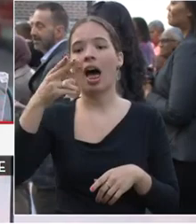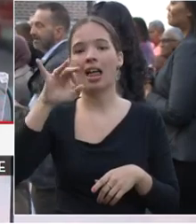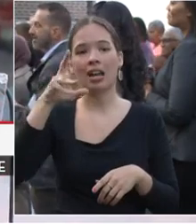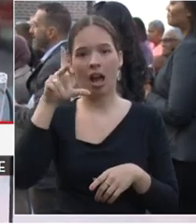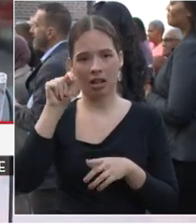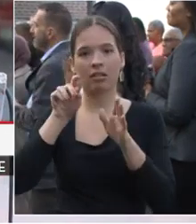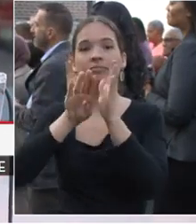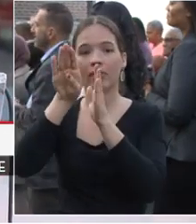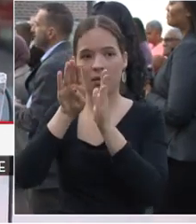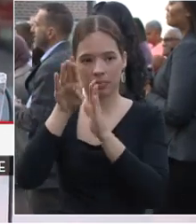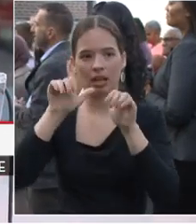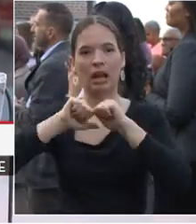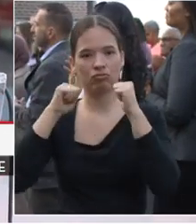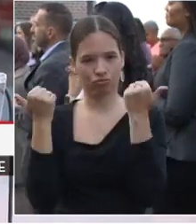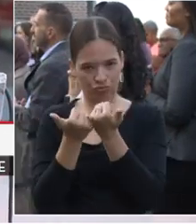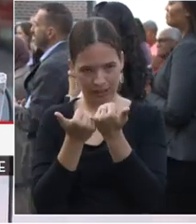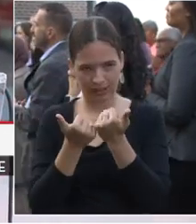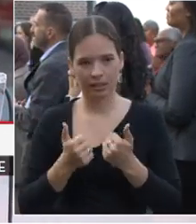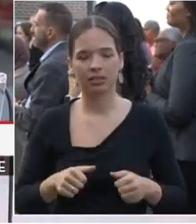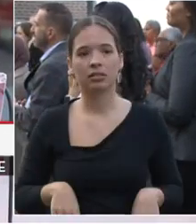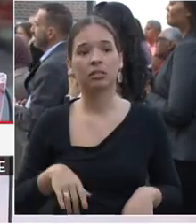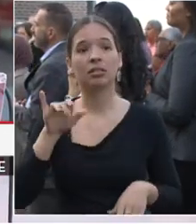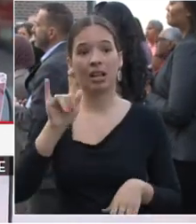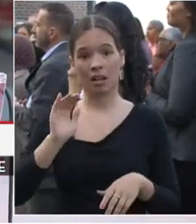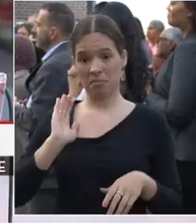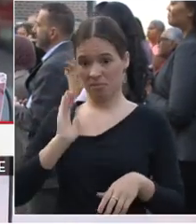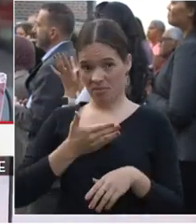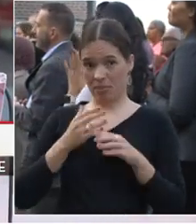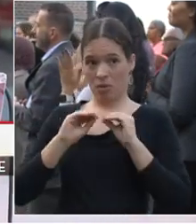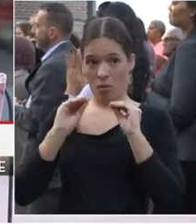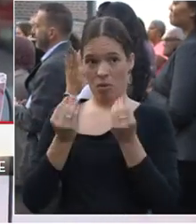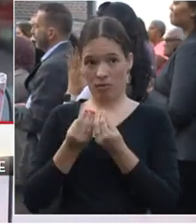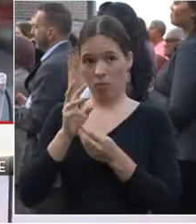and my organization, the Washington East Foundation,